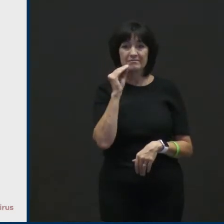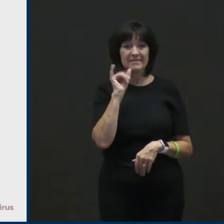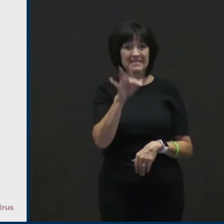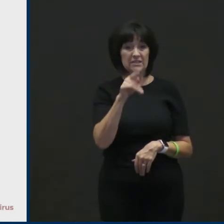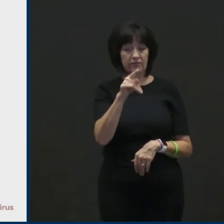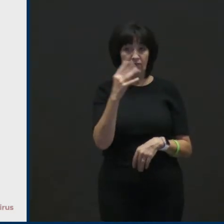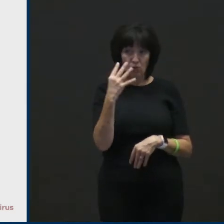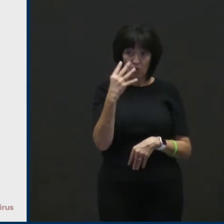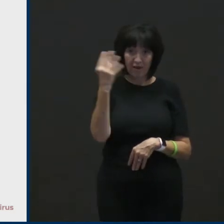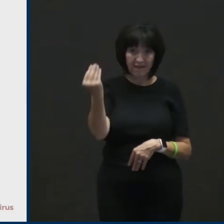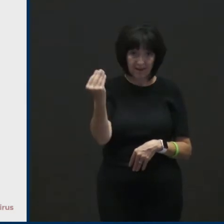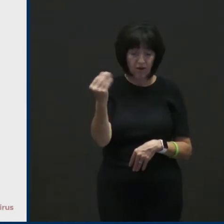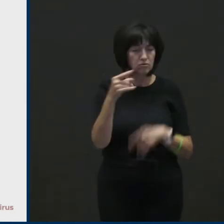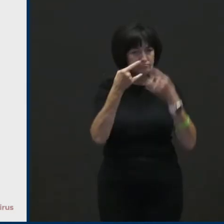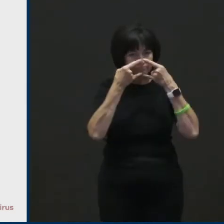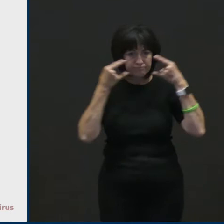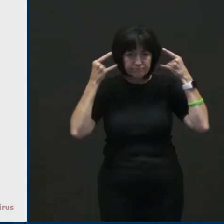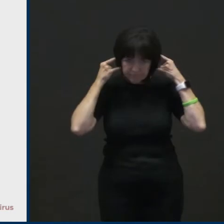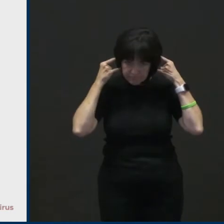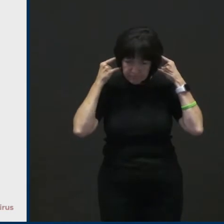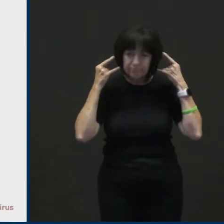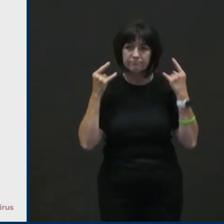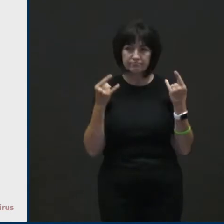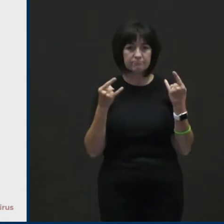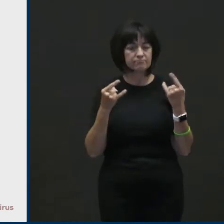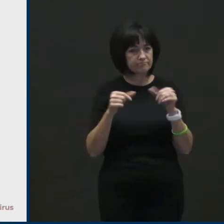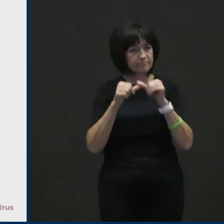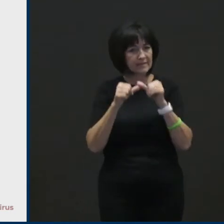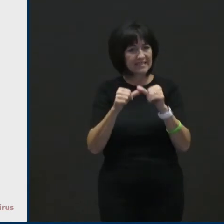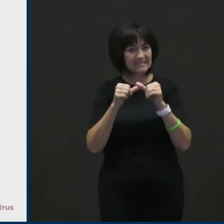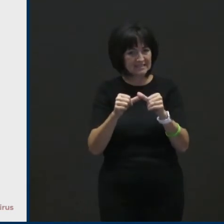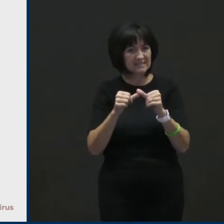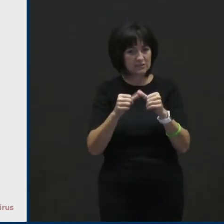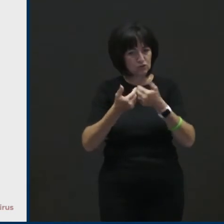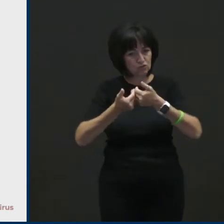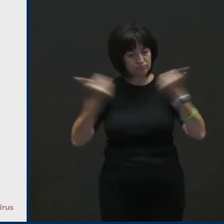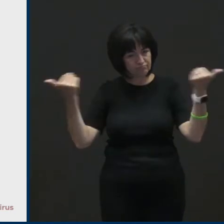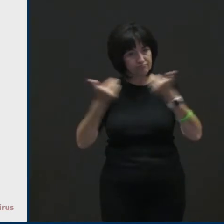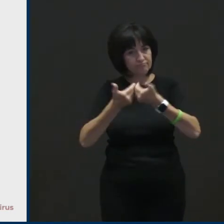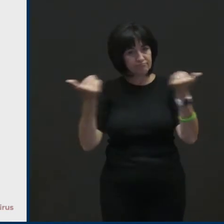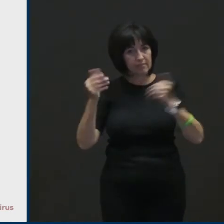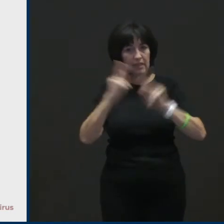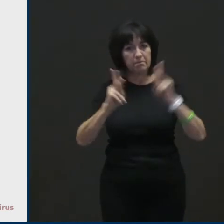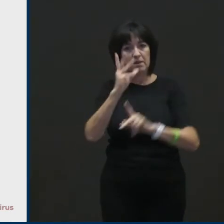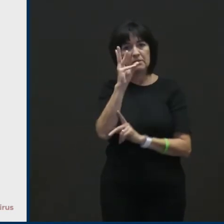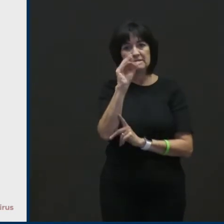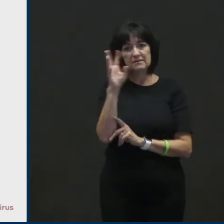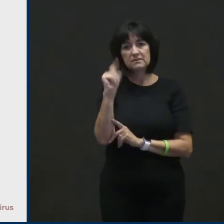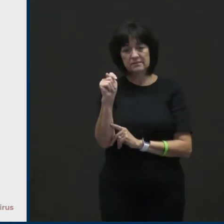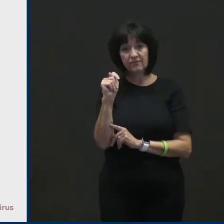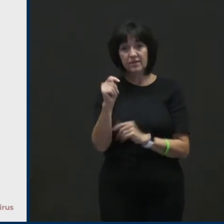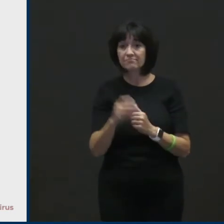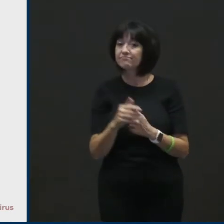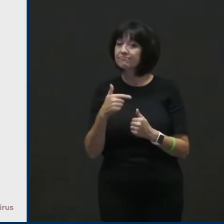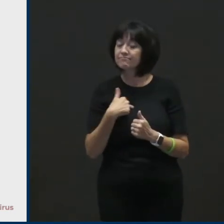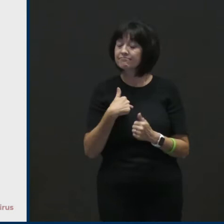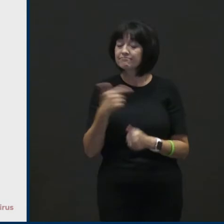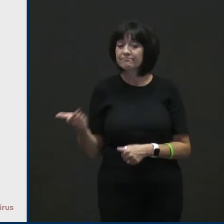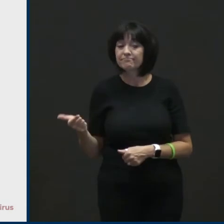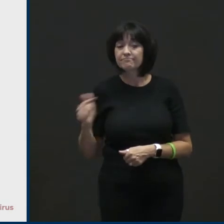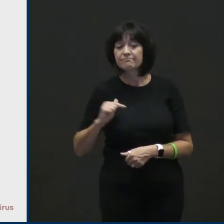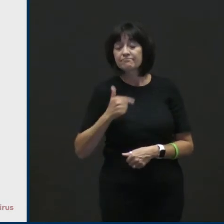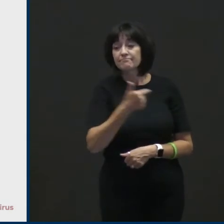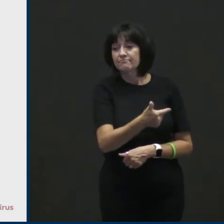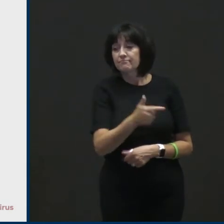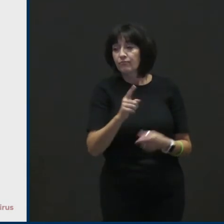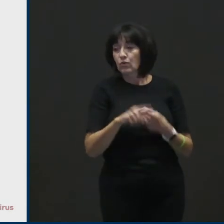around others in public, and continue to social distance at least 6 feet apart from others. I'll hand it back to you, Governor. Yeah, so Thank before you. we